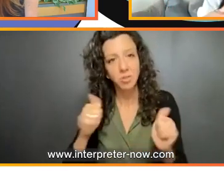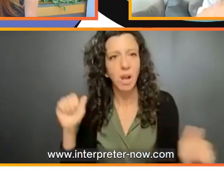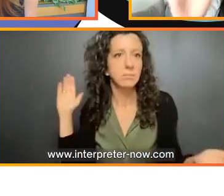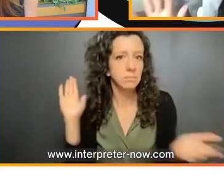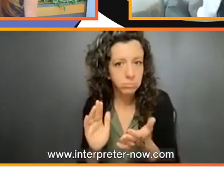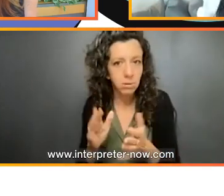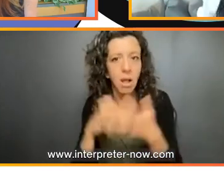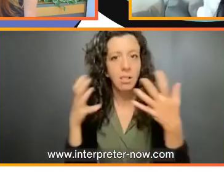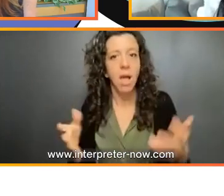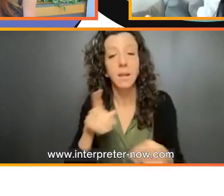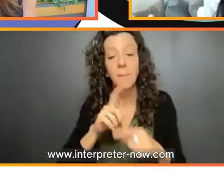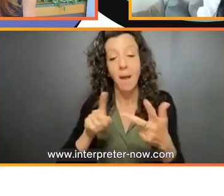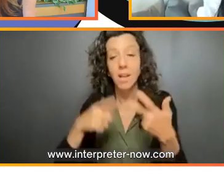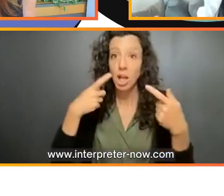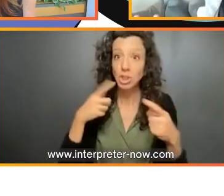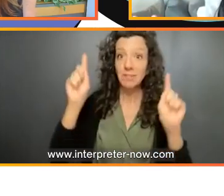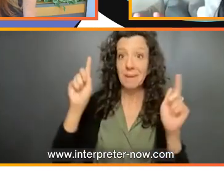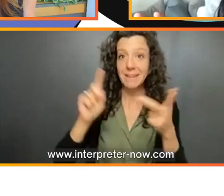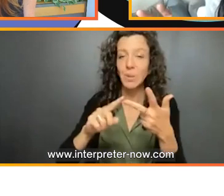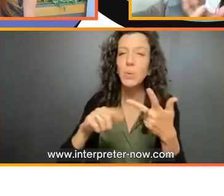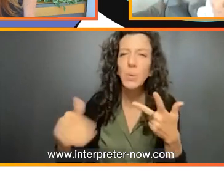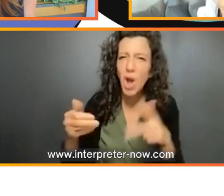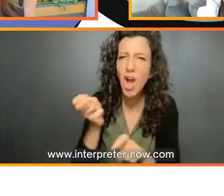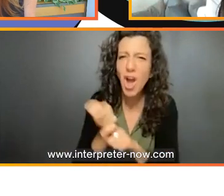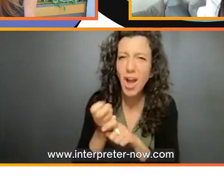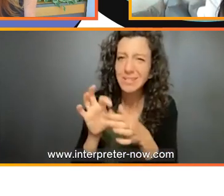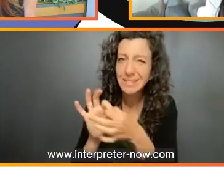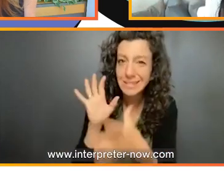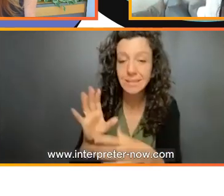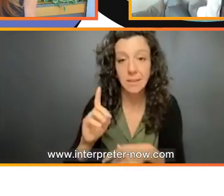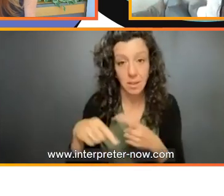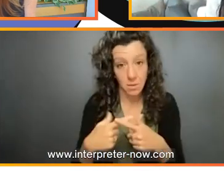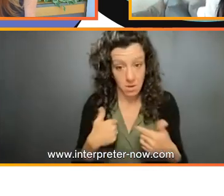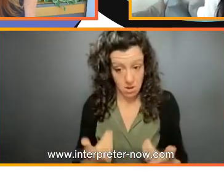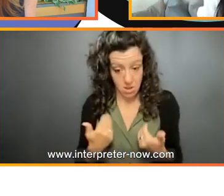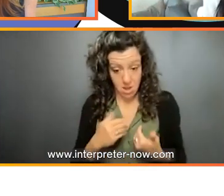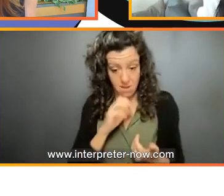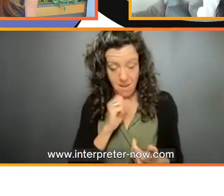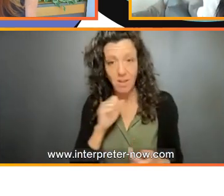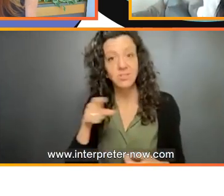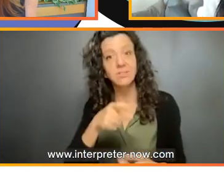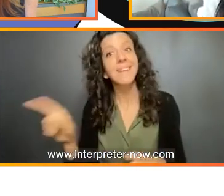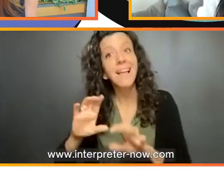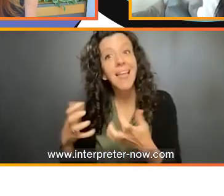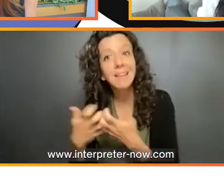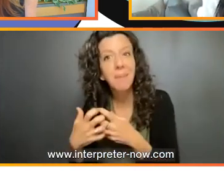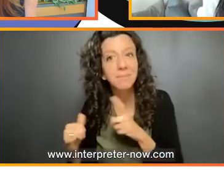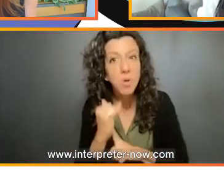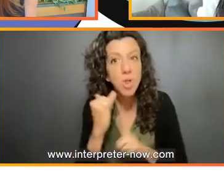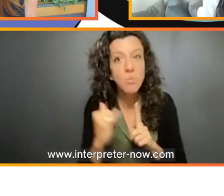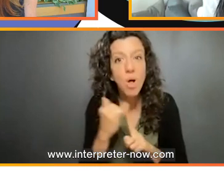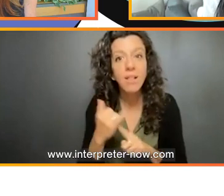perfection, I really have made a massive dent in that. But the achievement piece from a young age, while